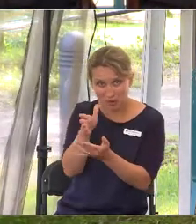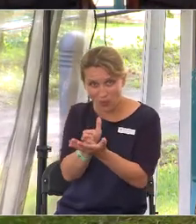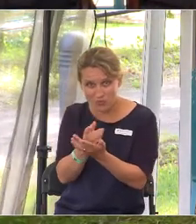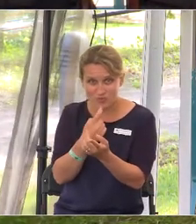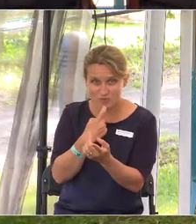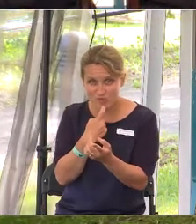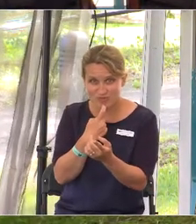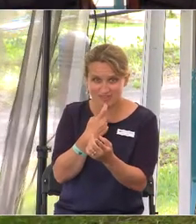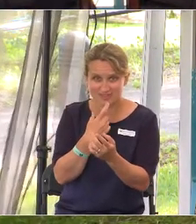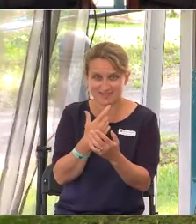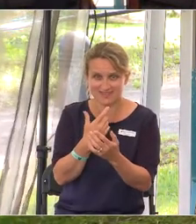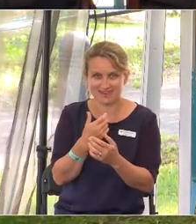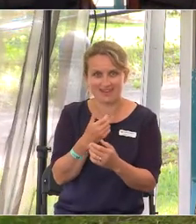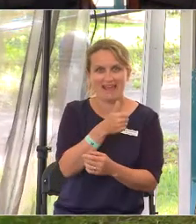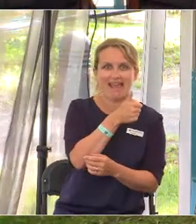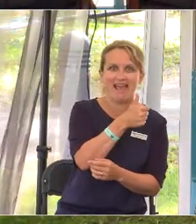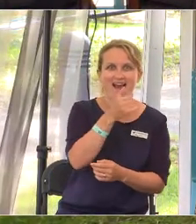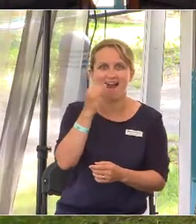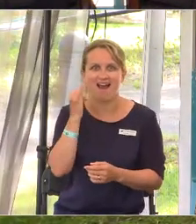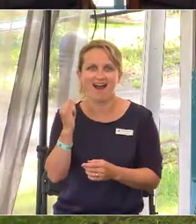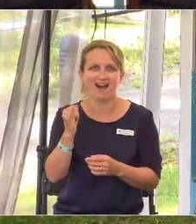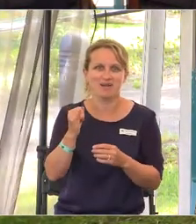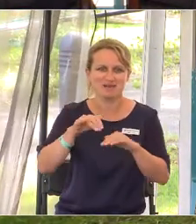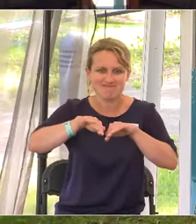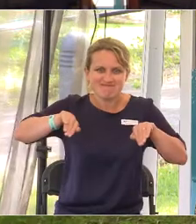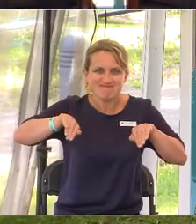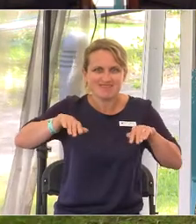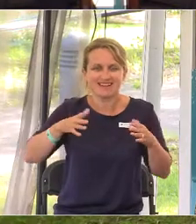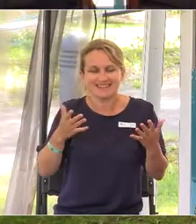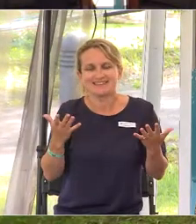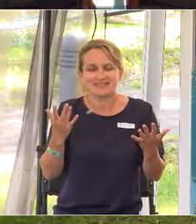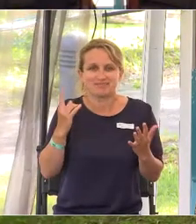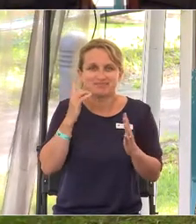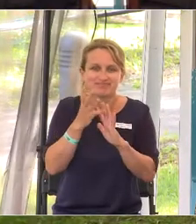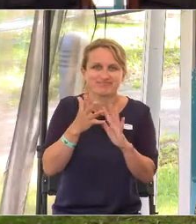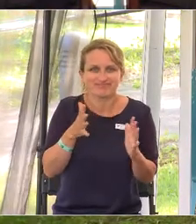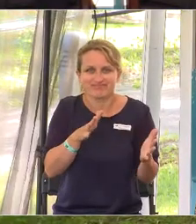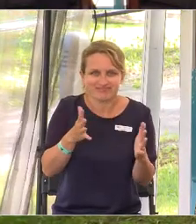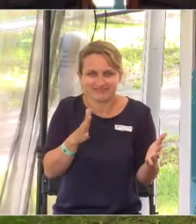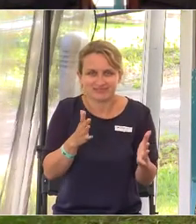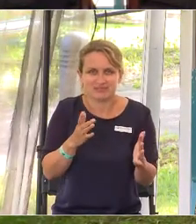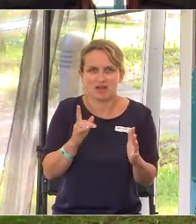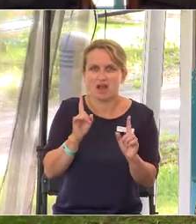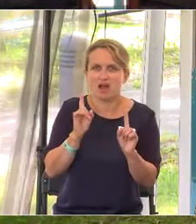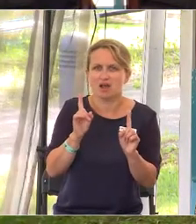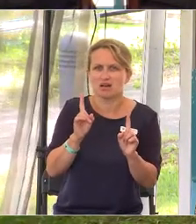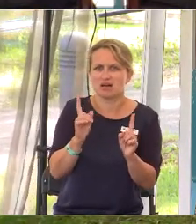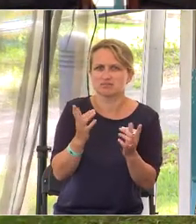binary, the good, bad, or, what is the content of